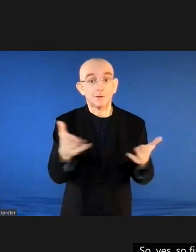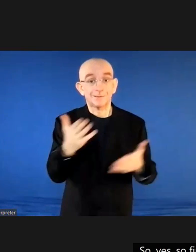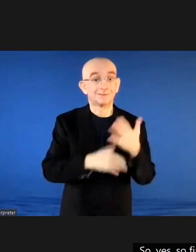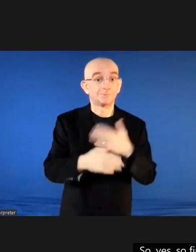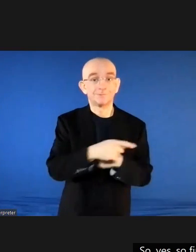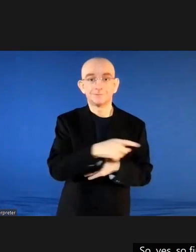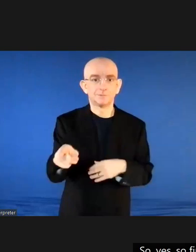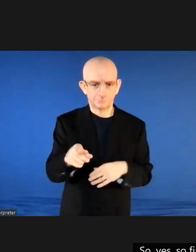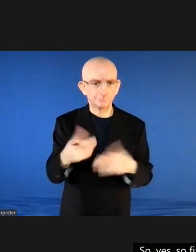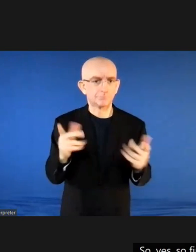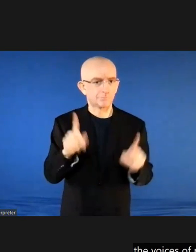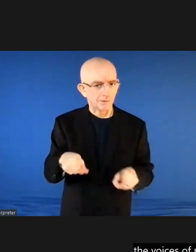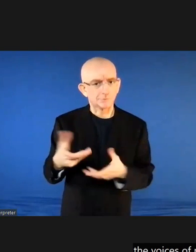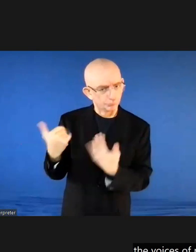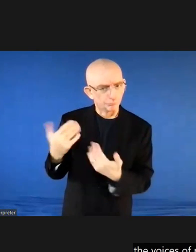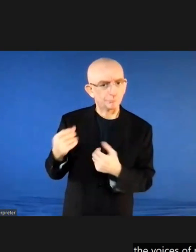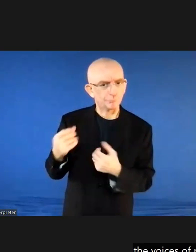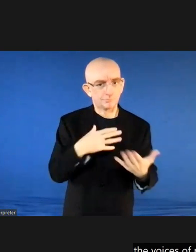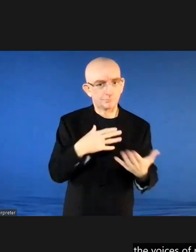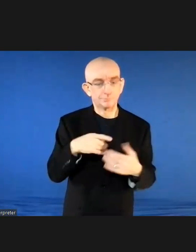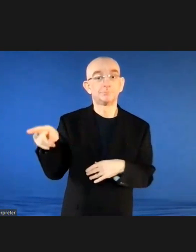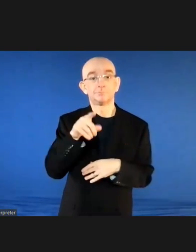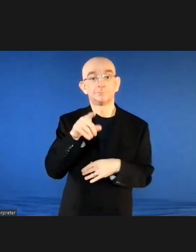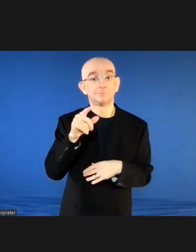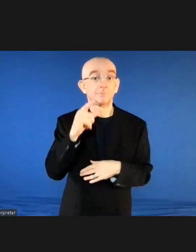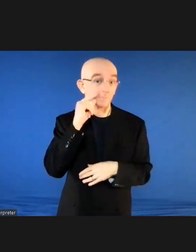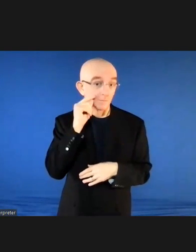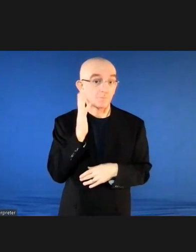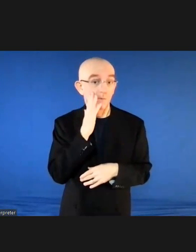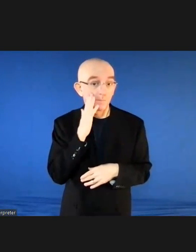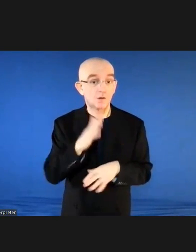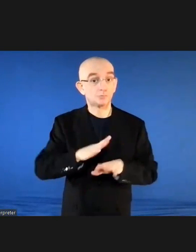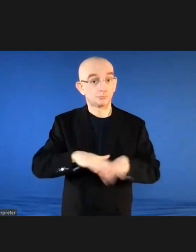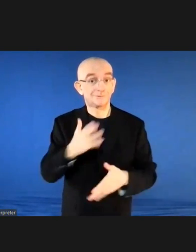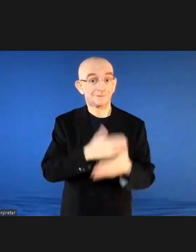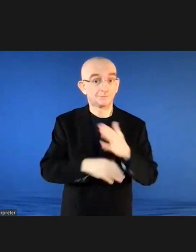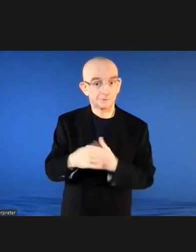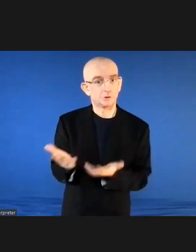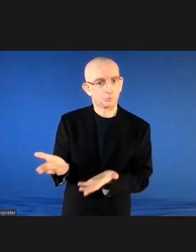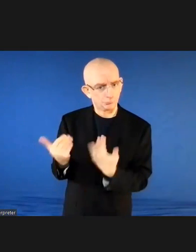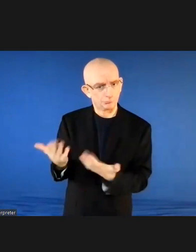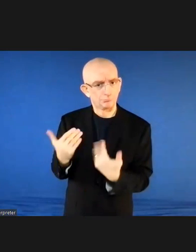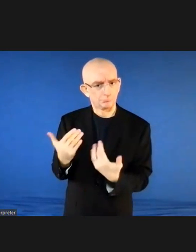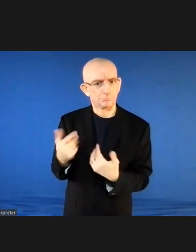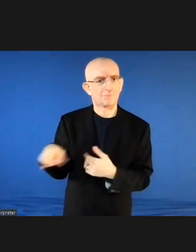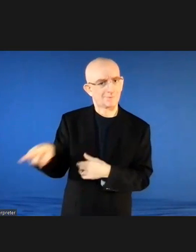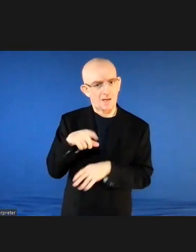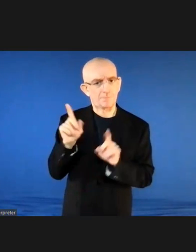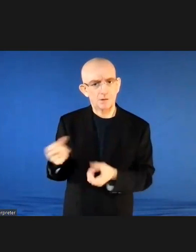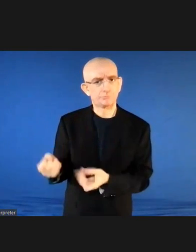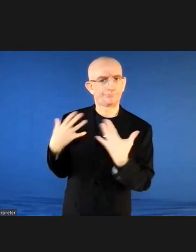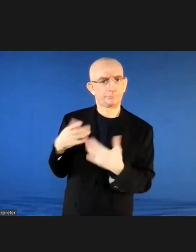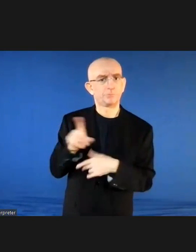amplified so they are widely heard, because only they have the true lived experience of the barriers that exist for